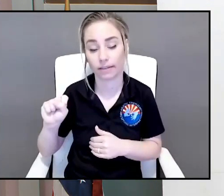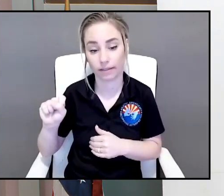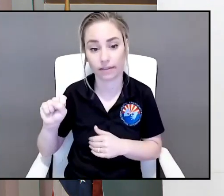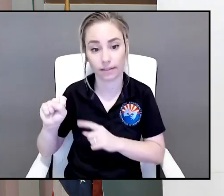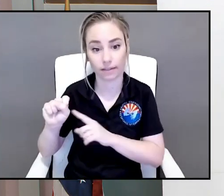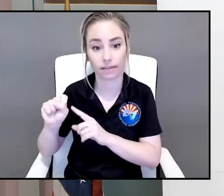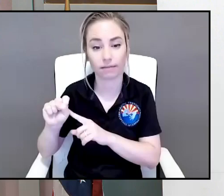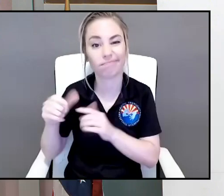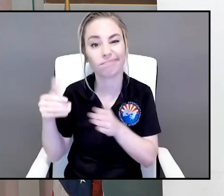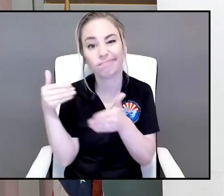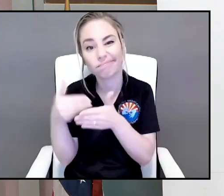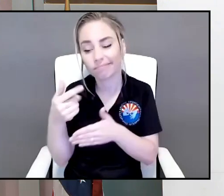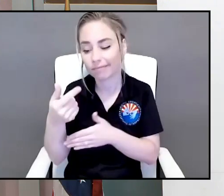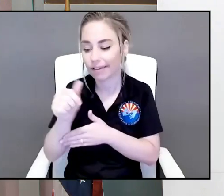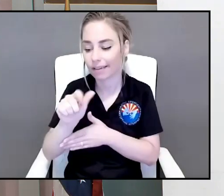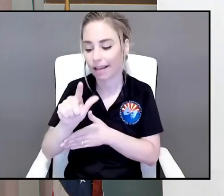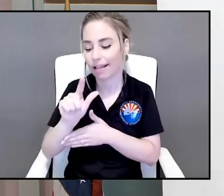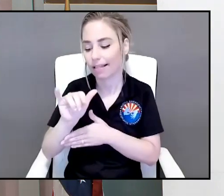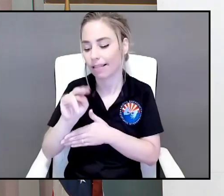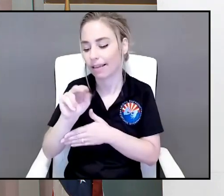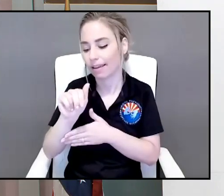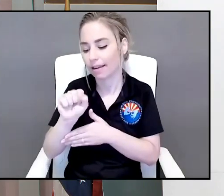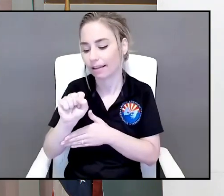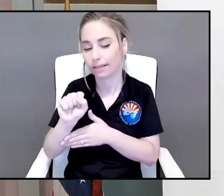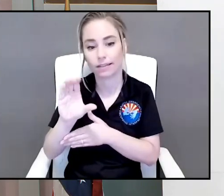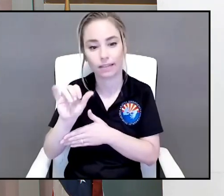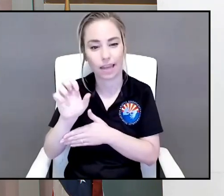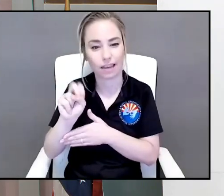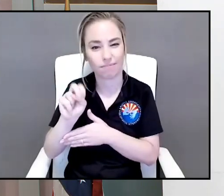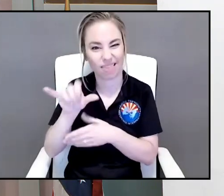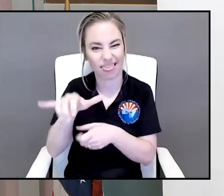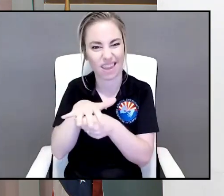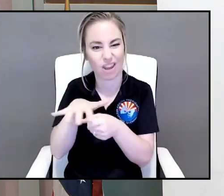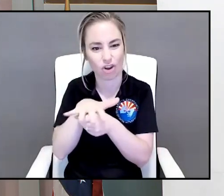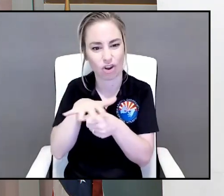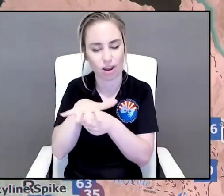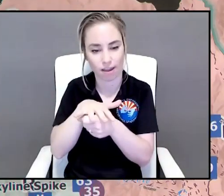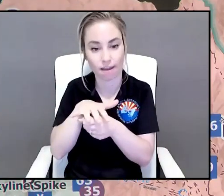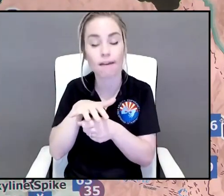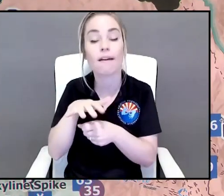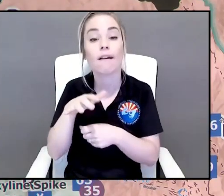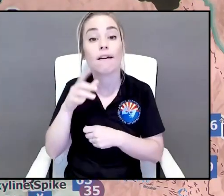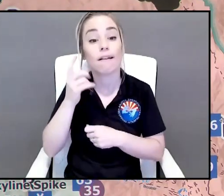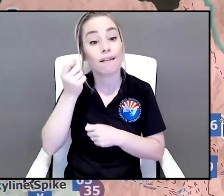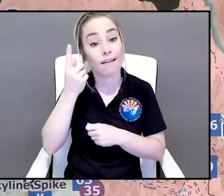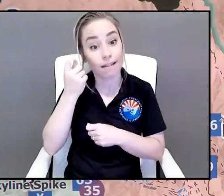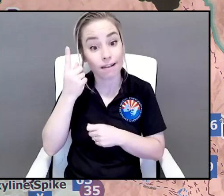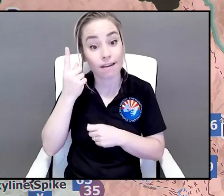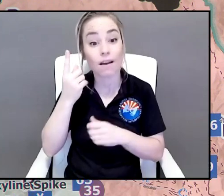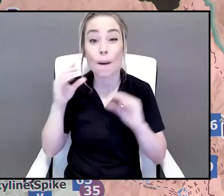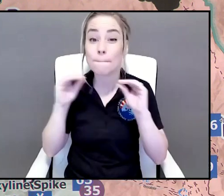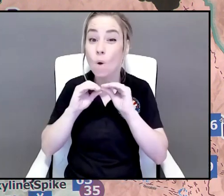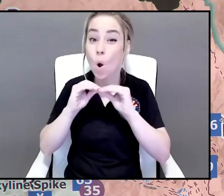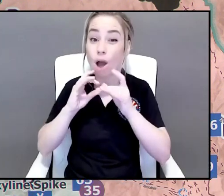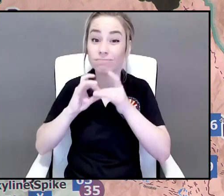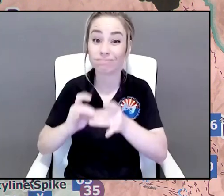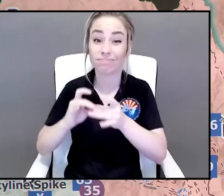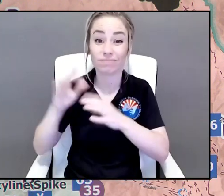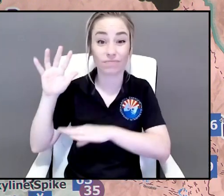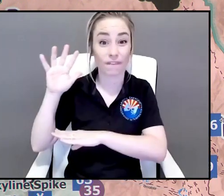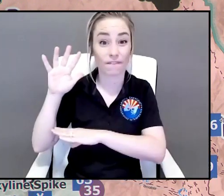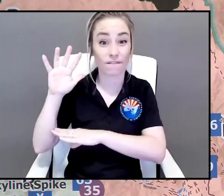Guaynas Canyon, and I think that's right up in here. So whenever you start getting up into the forest, there was